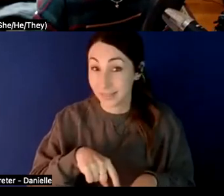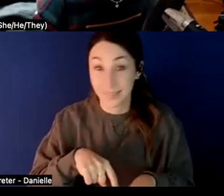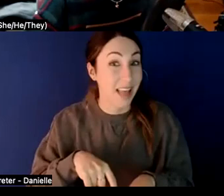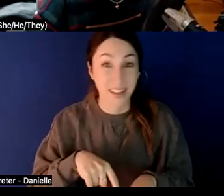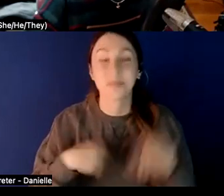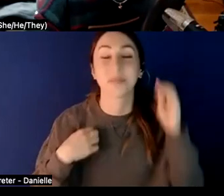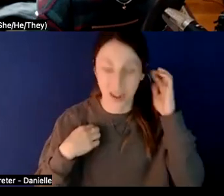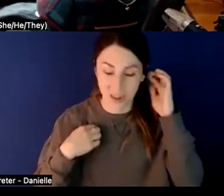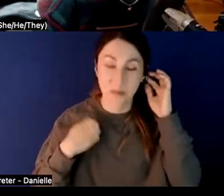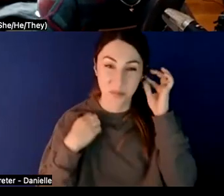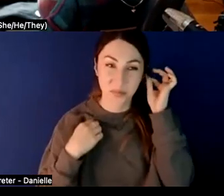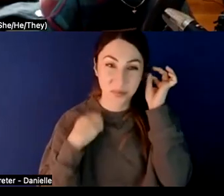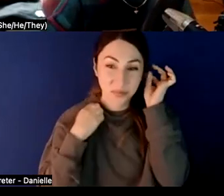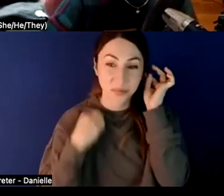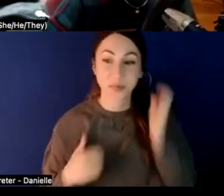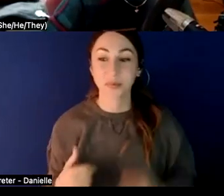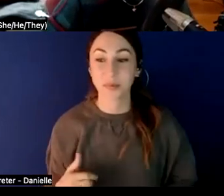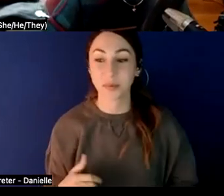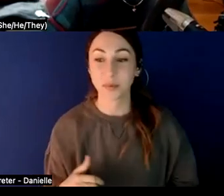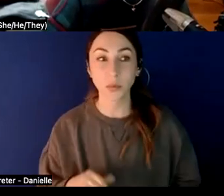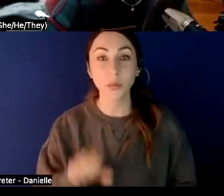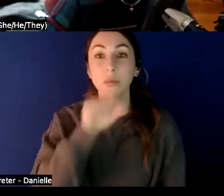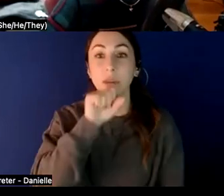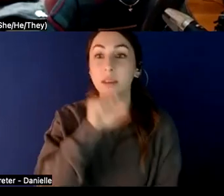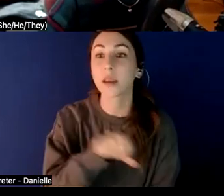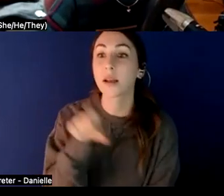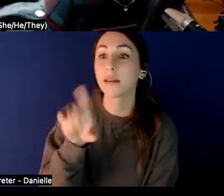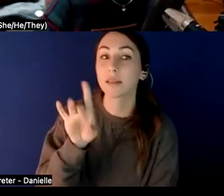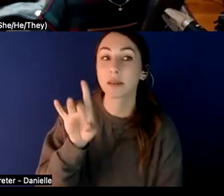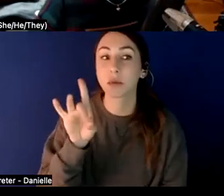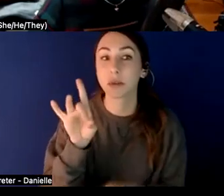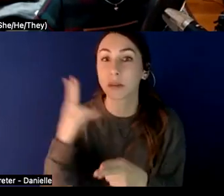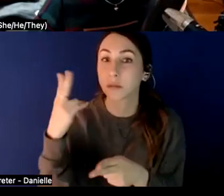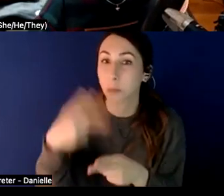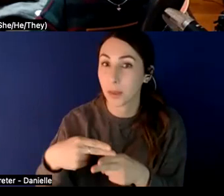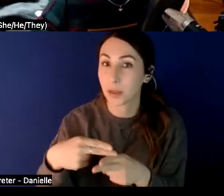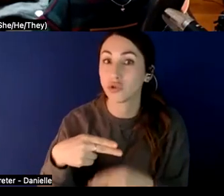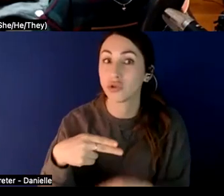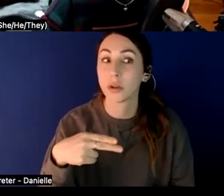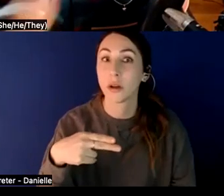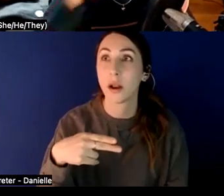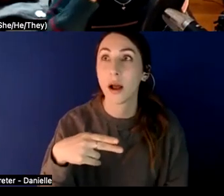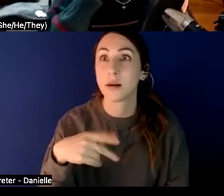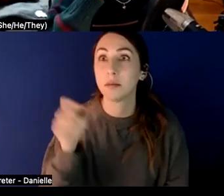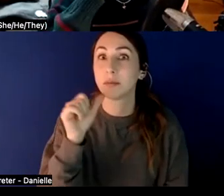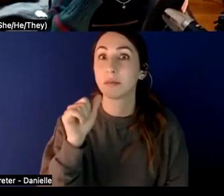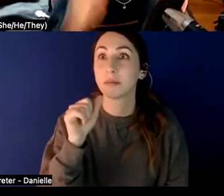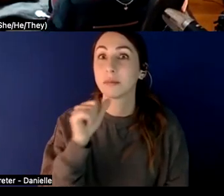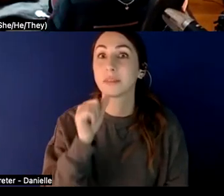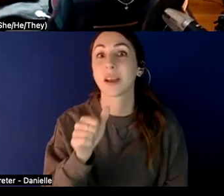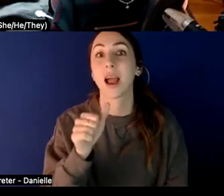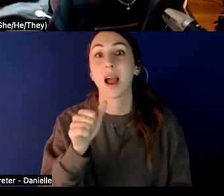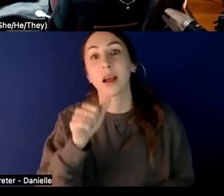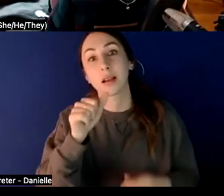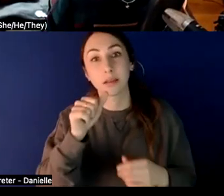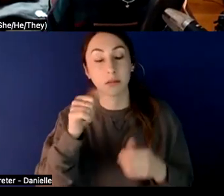Okay, I just wanted to see. I love that you brought up to not go into a situation trying to be